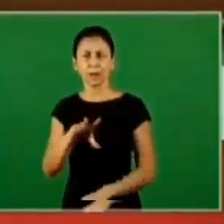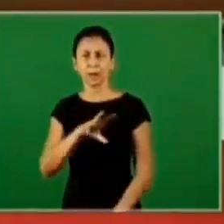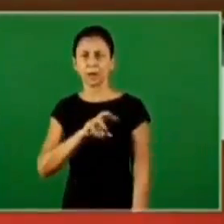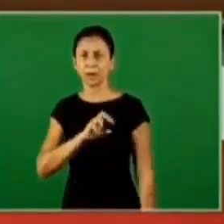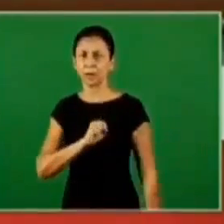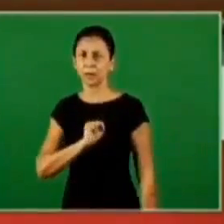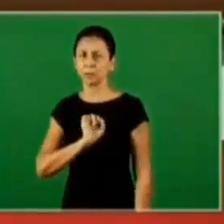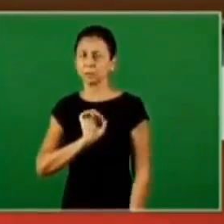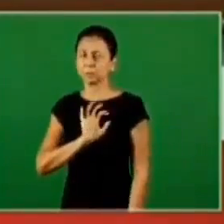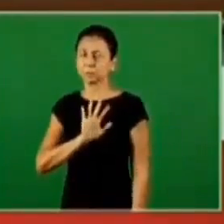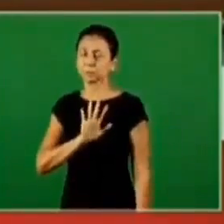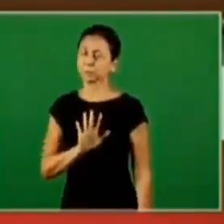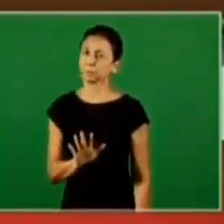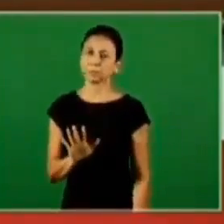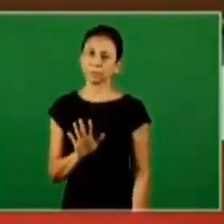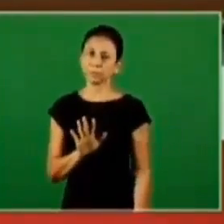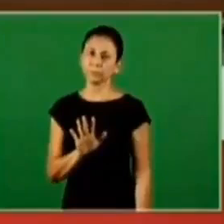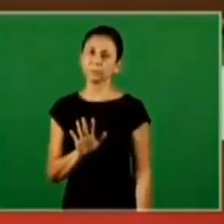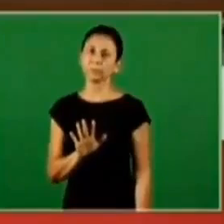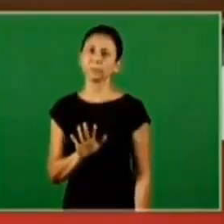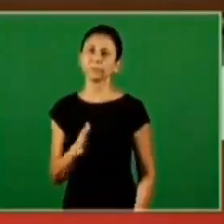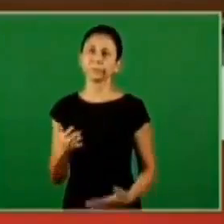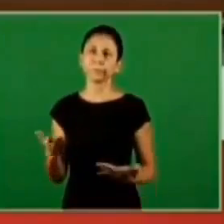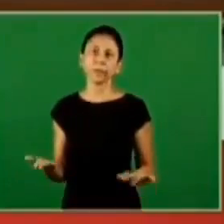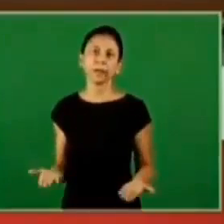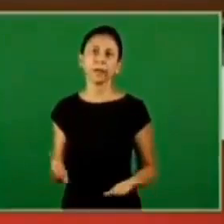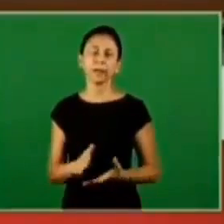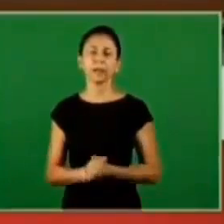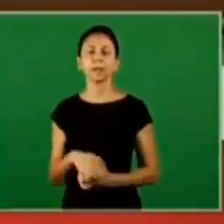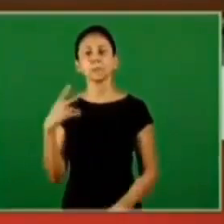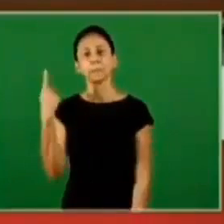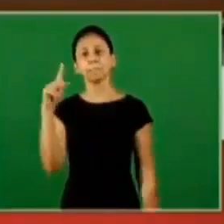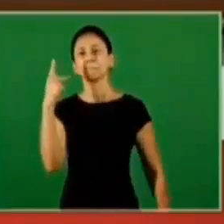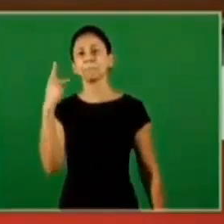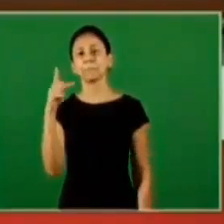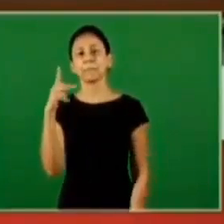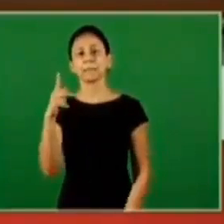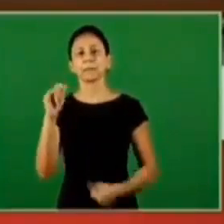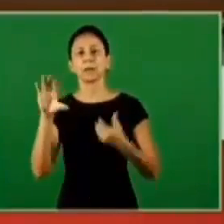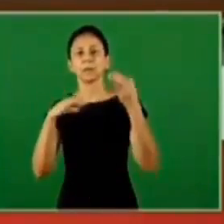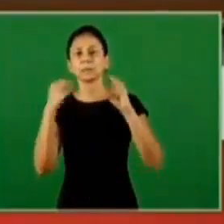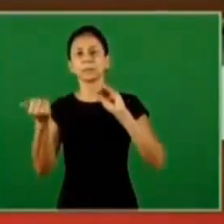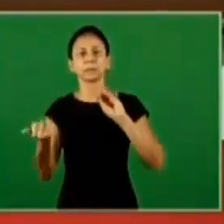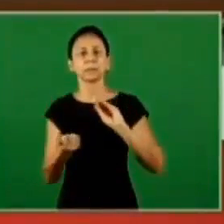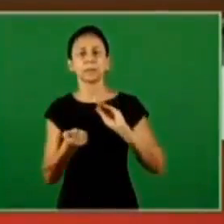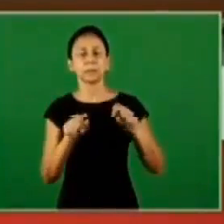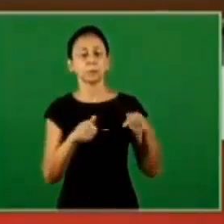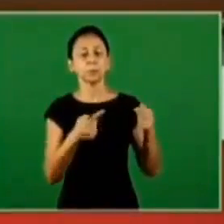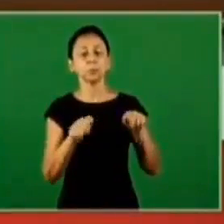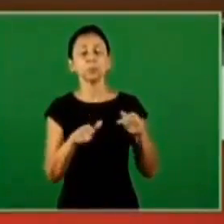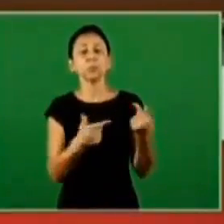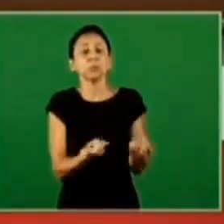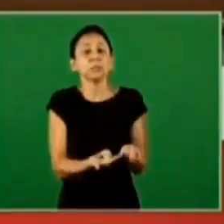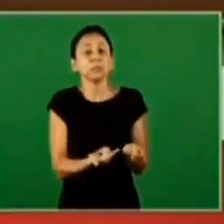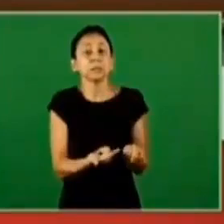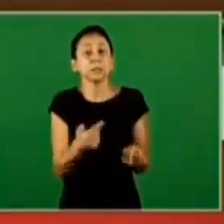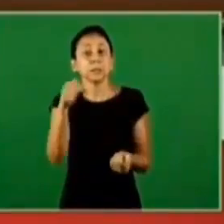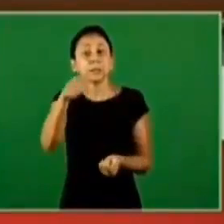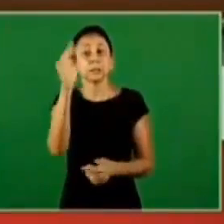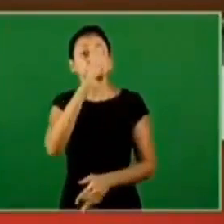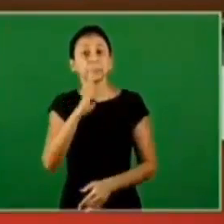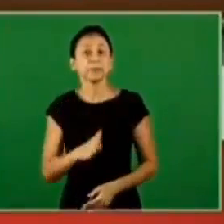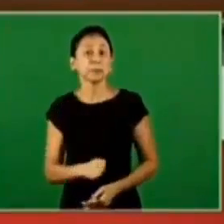nation. It's not what I'm saying. So I'm not going to sing a country for sing a song for Paraguay or for